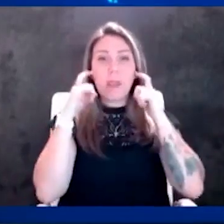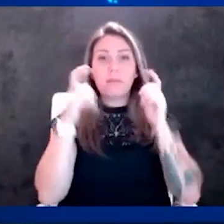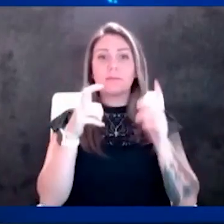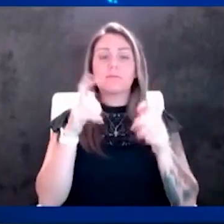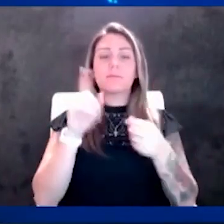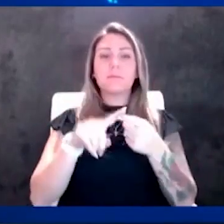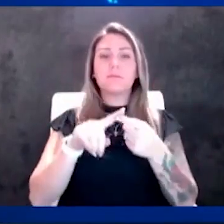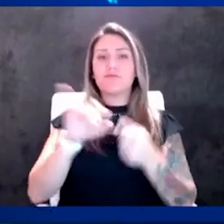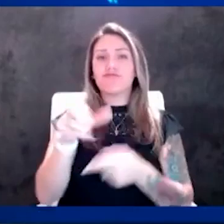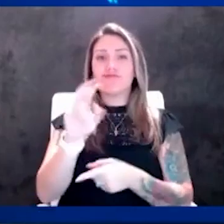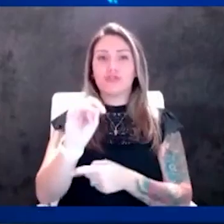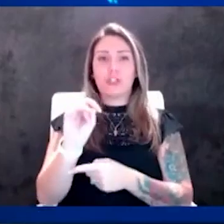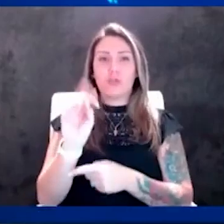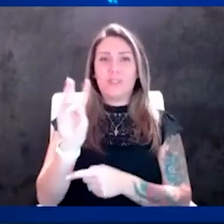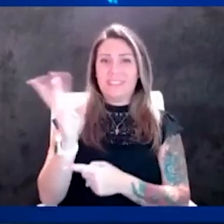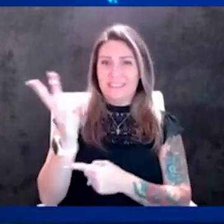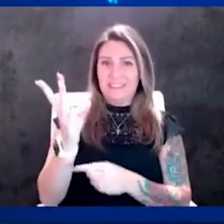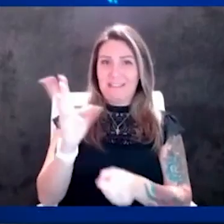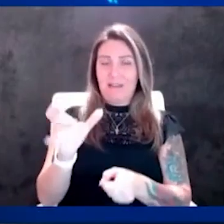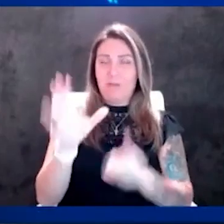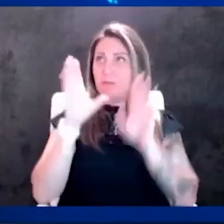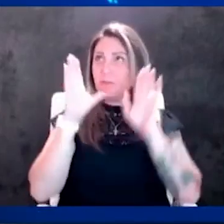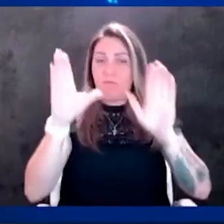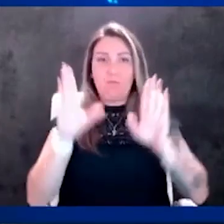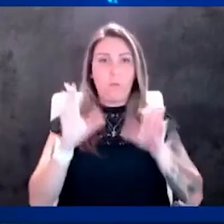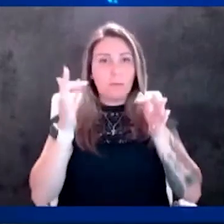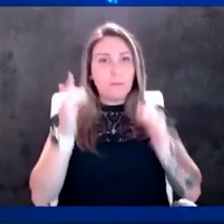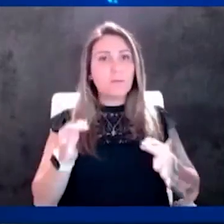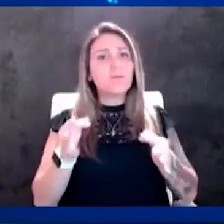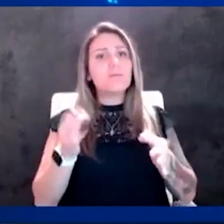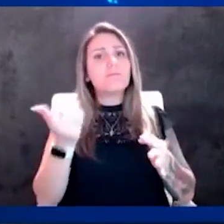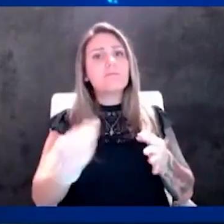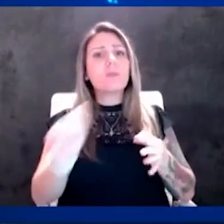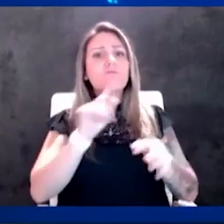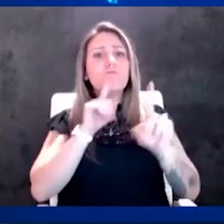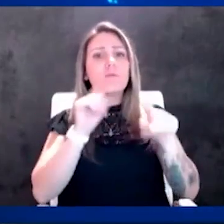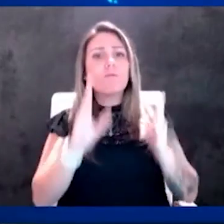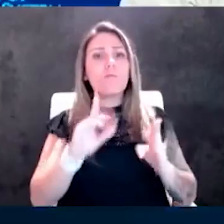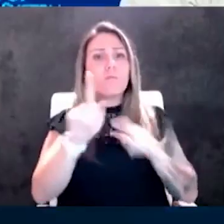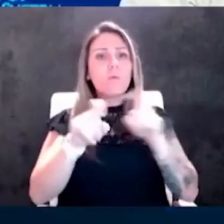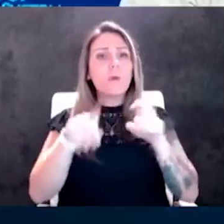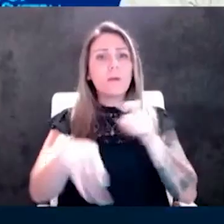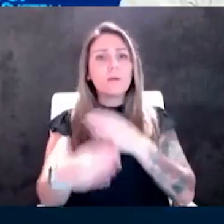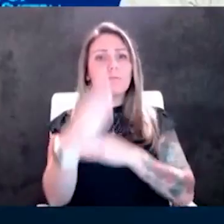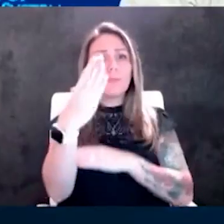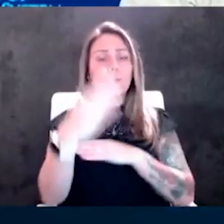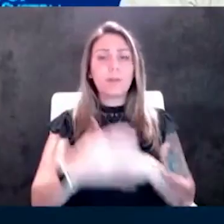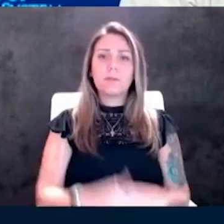that was a really great move. Let's see if there are any reporter questions out there today.